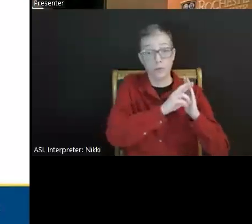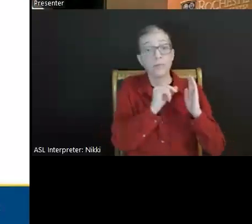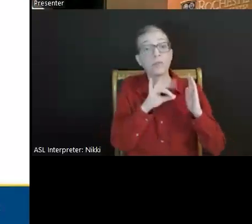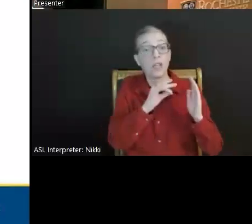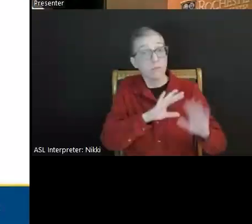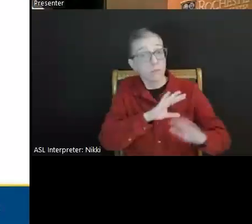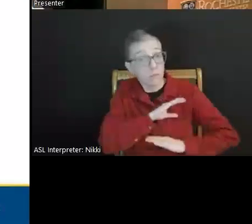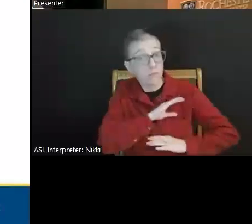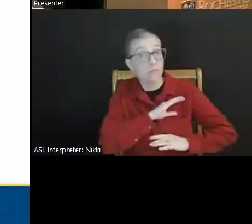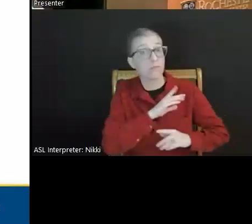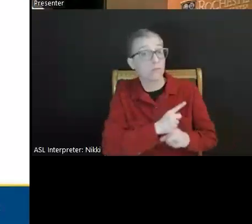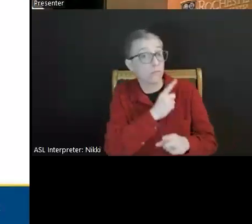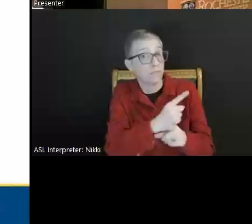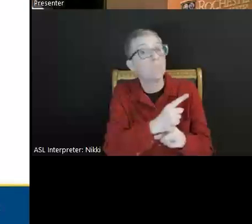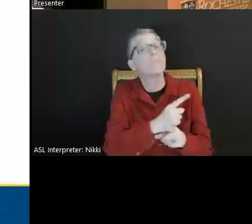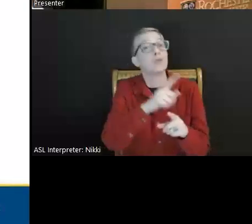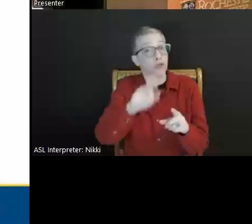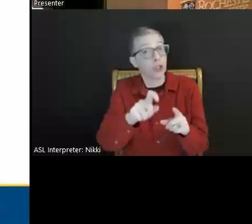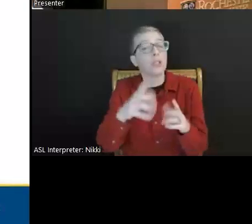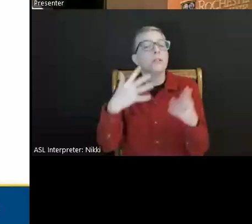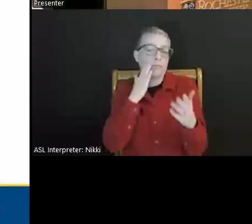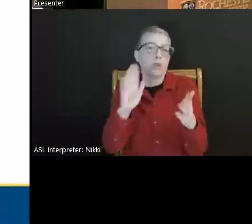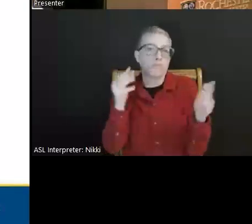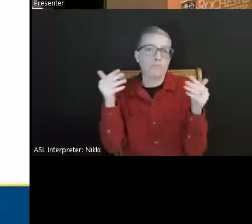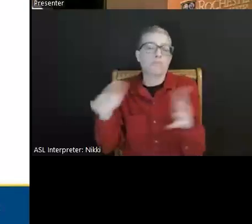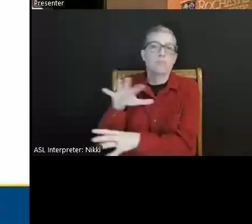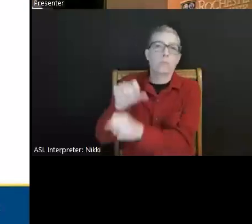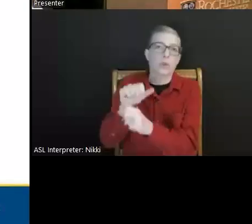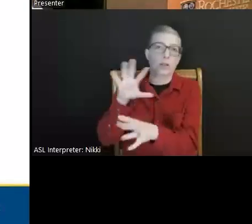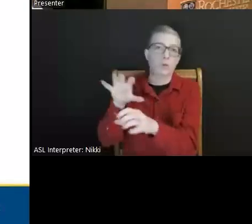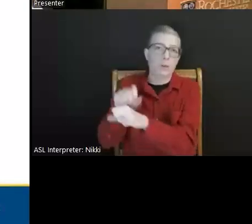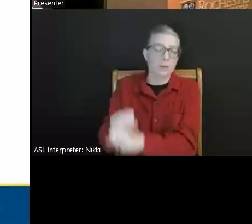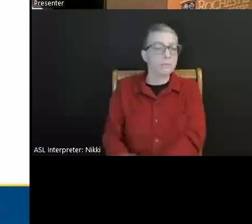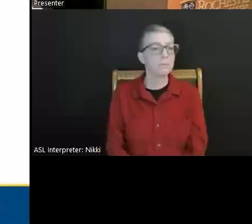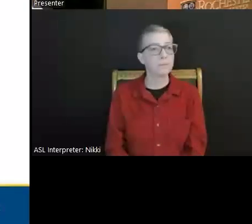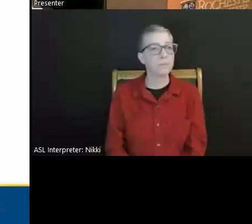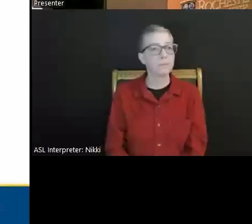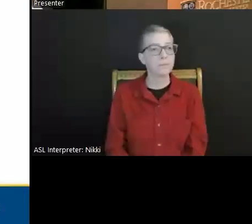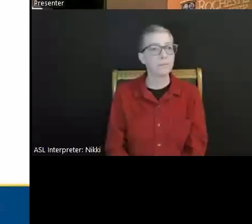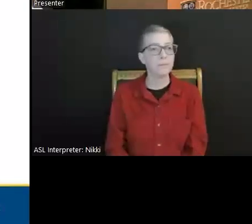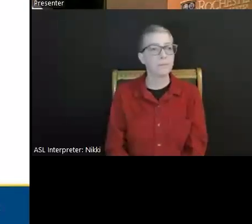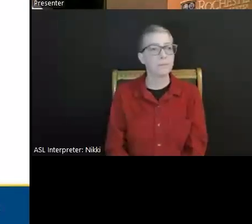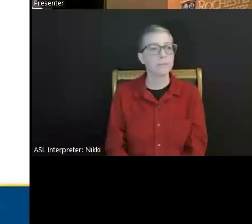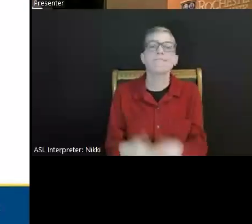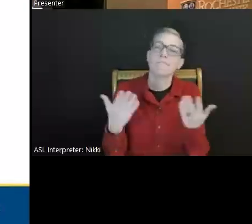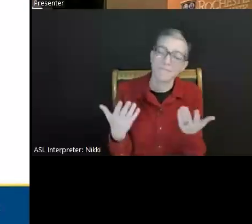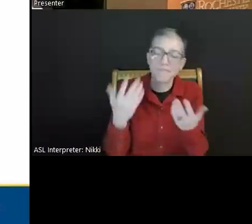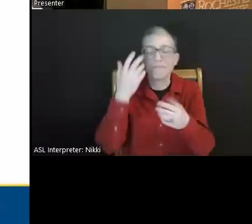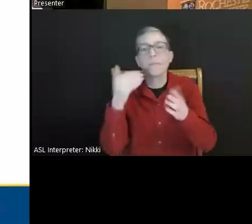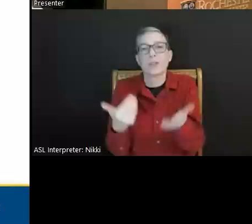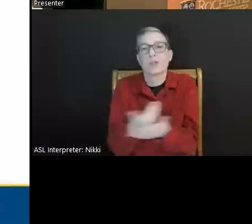Community Ties team. Given this is very new for us, obviously we will be looking